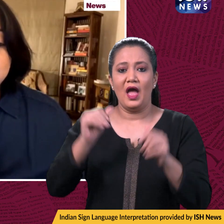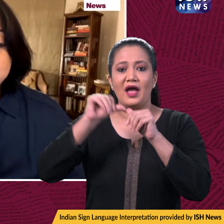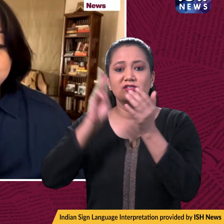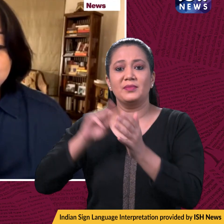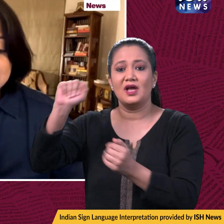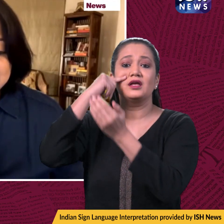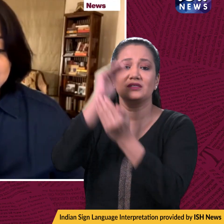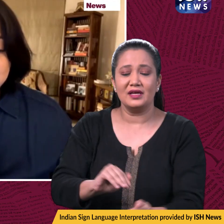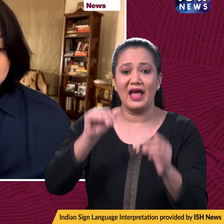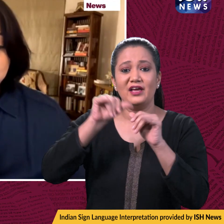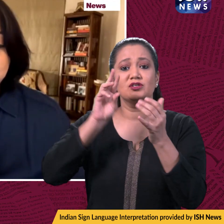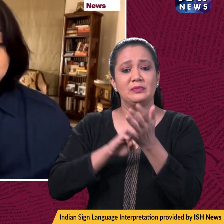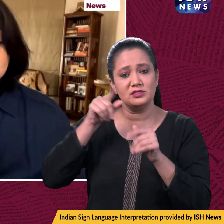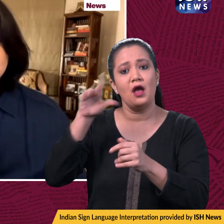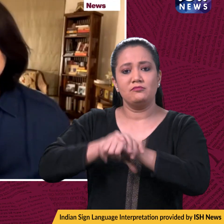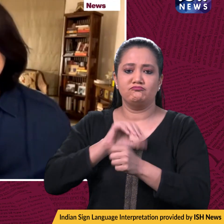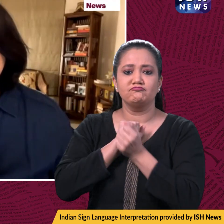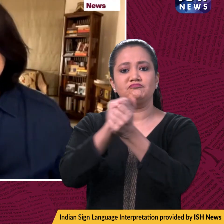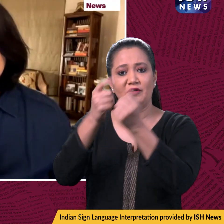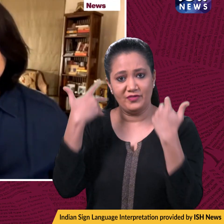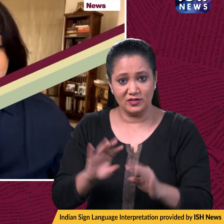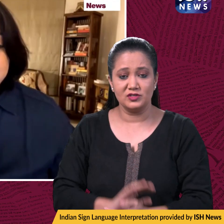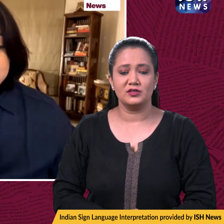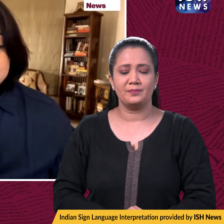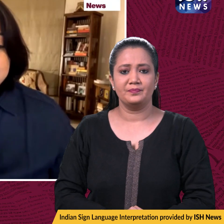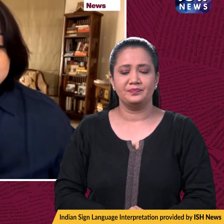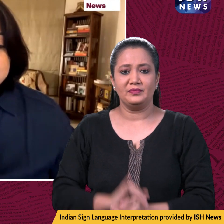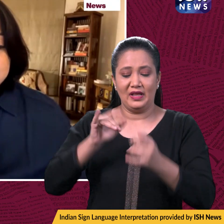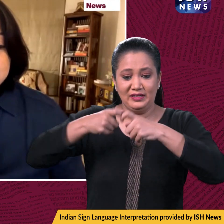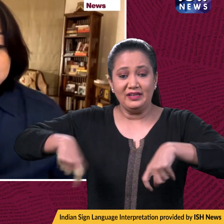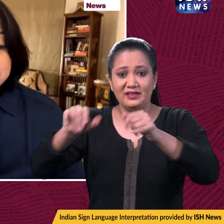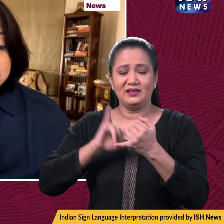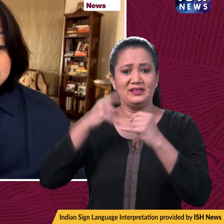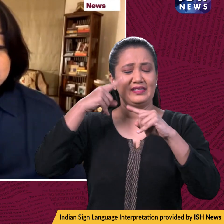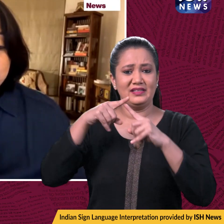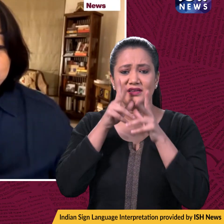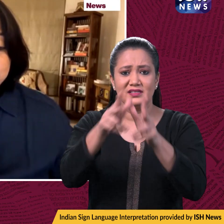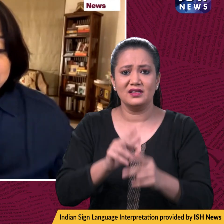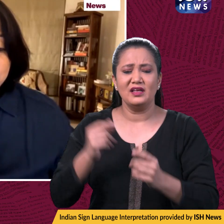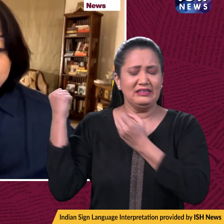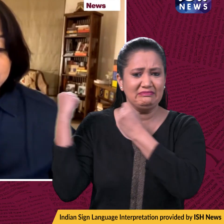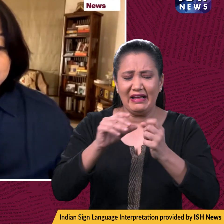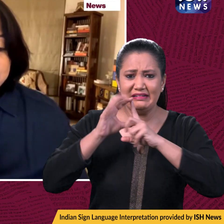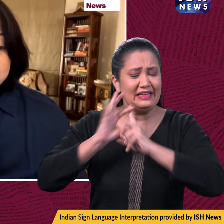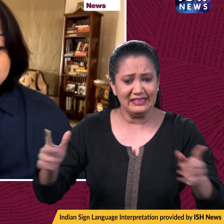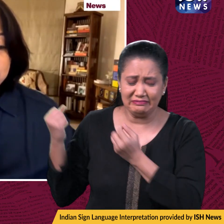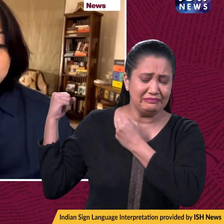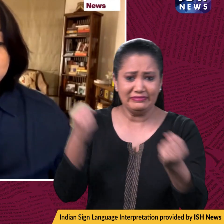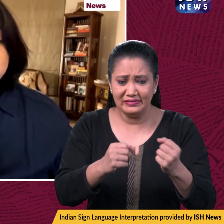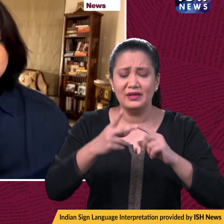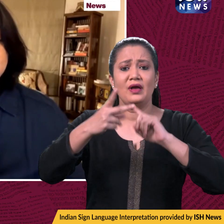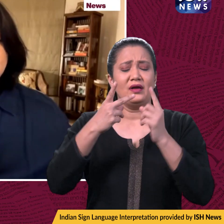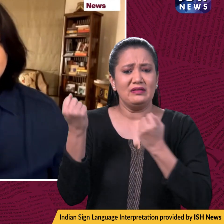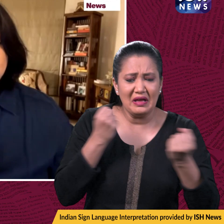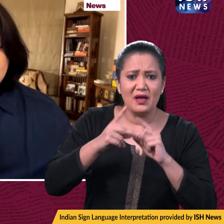Minister Ajay Mishra's son, Ashish Mishra, have been arrested in the case. The SIT team has said that the charges of rash driving against Ashish